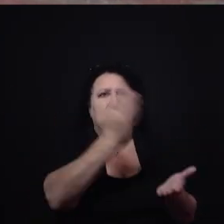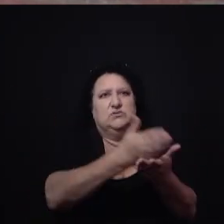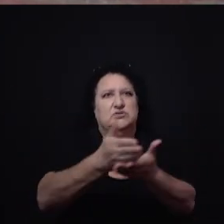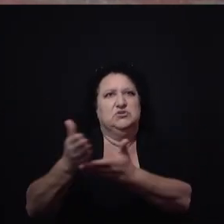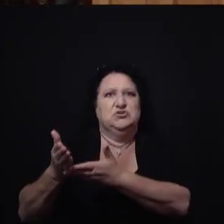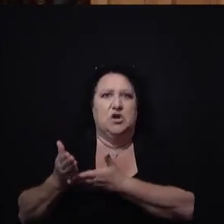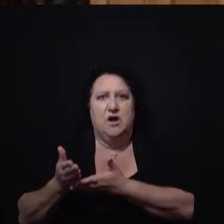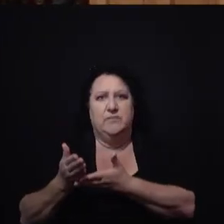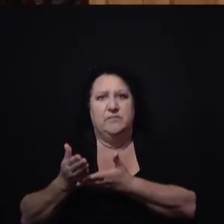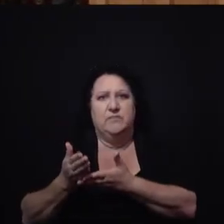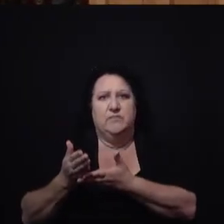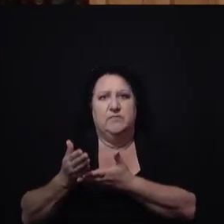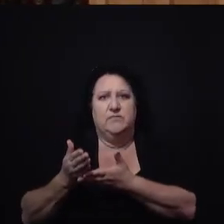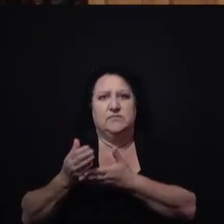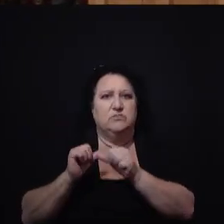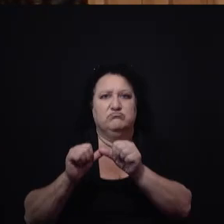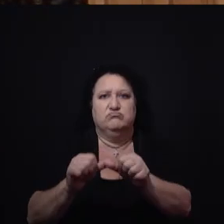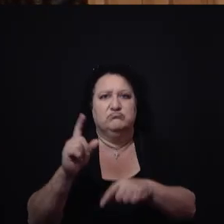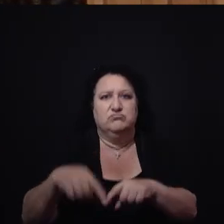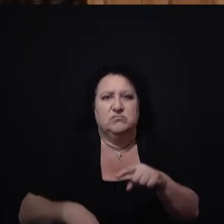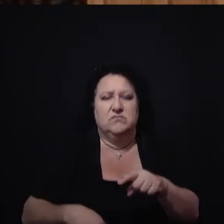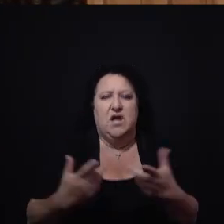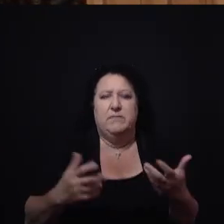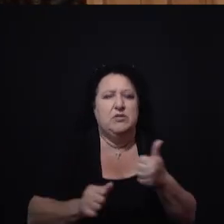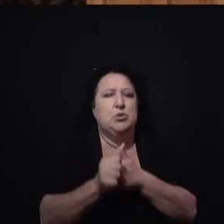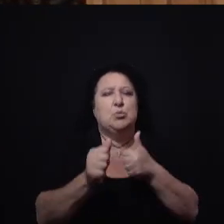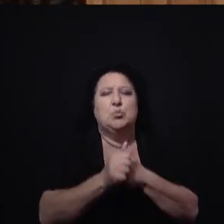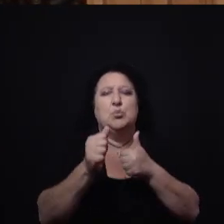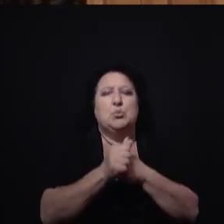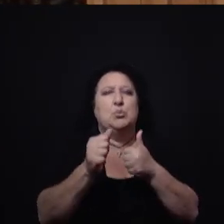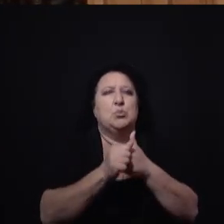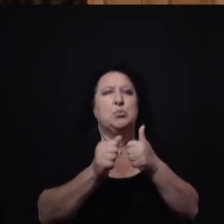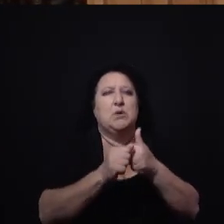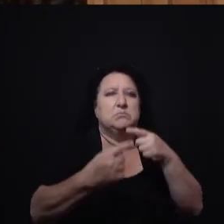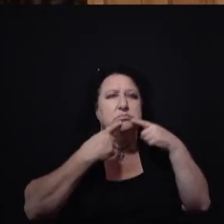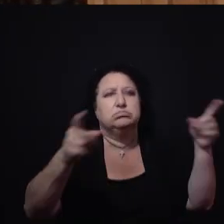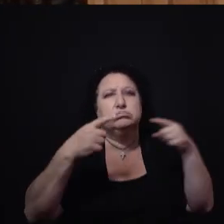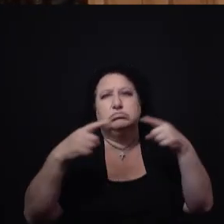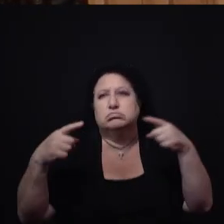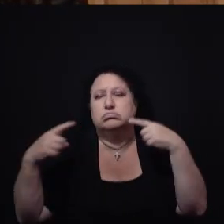was. Breathing threats and murder.